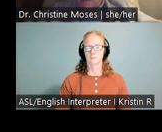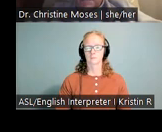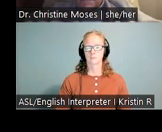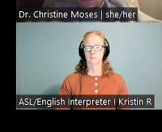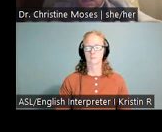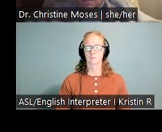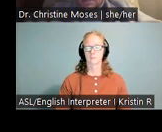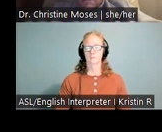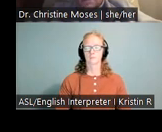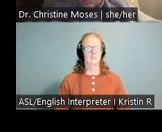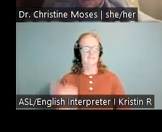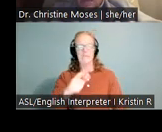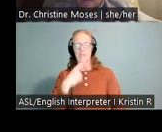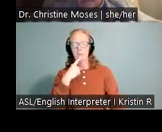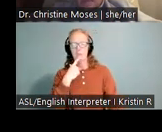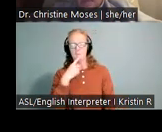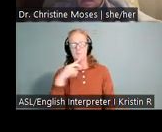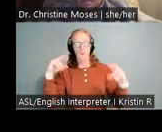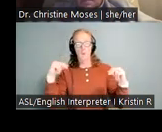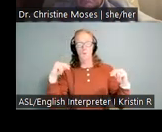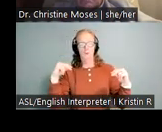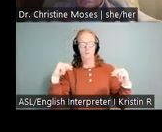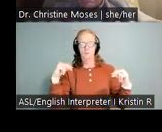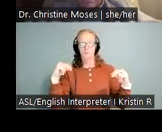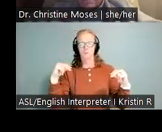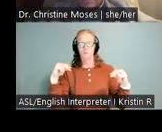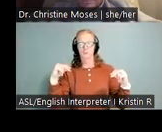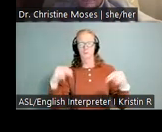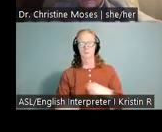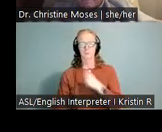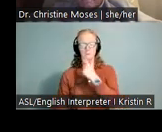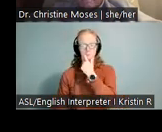Is there opposition to these two edits?